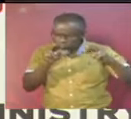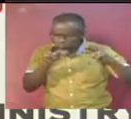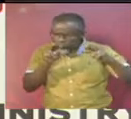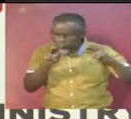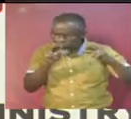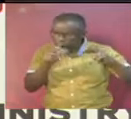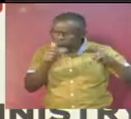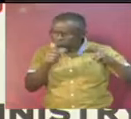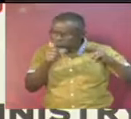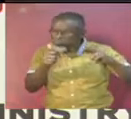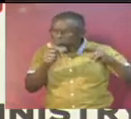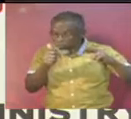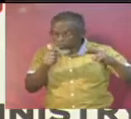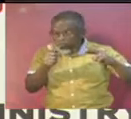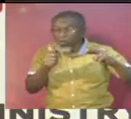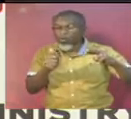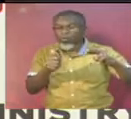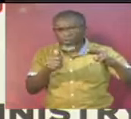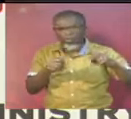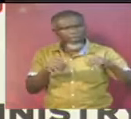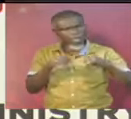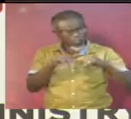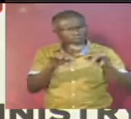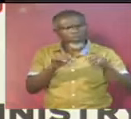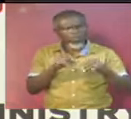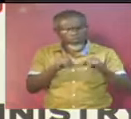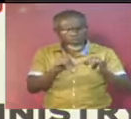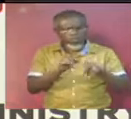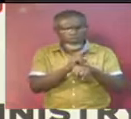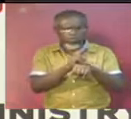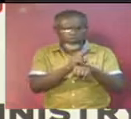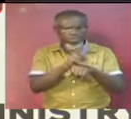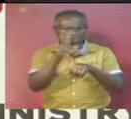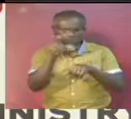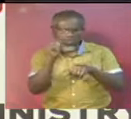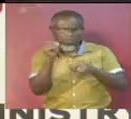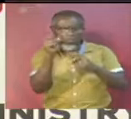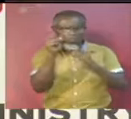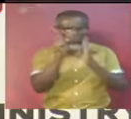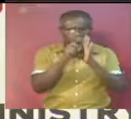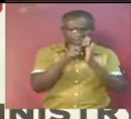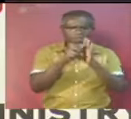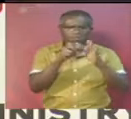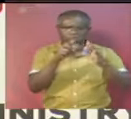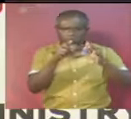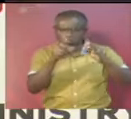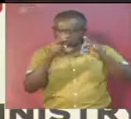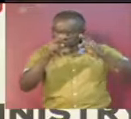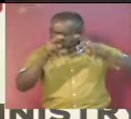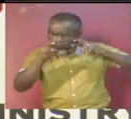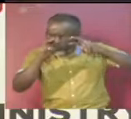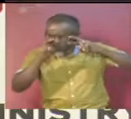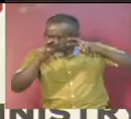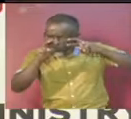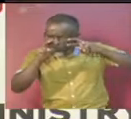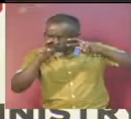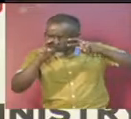is being done presently with everyone who receives the vaccines. So it is not a straight, clear-cut answer. If